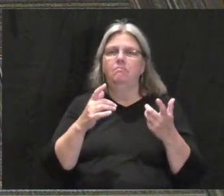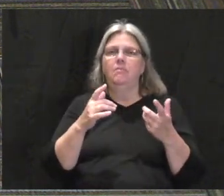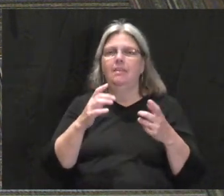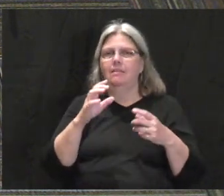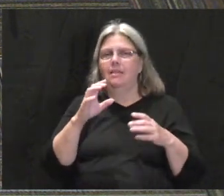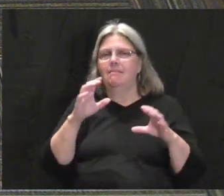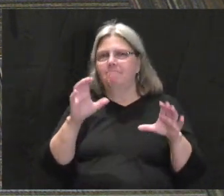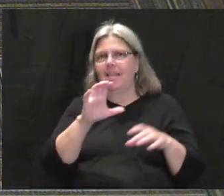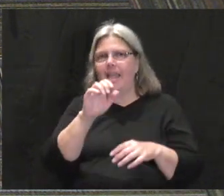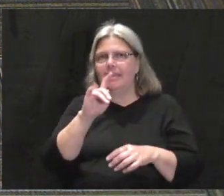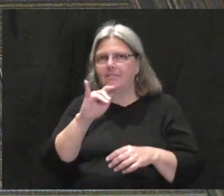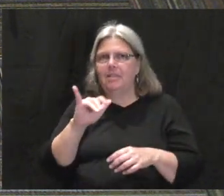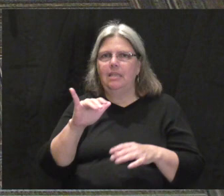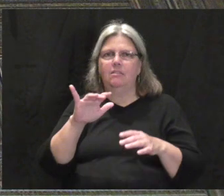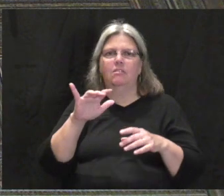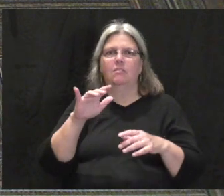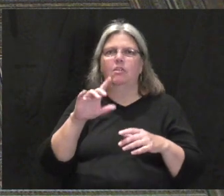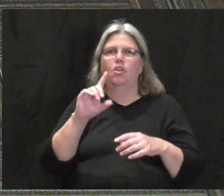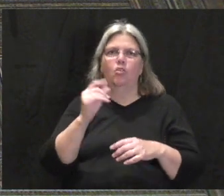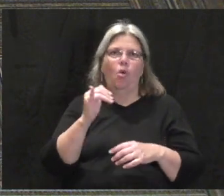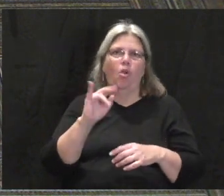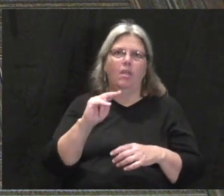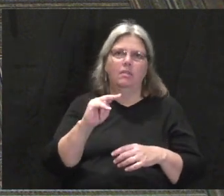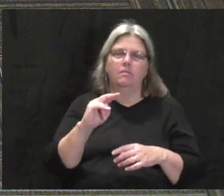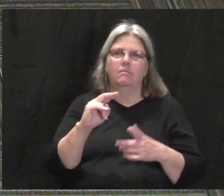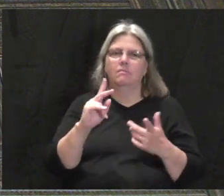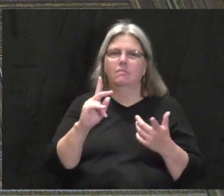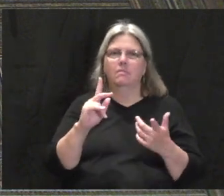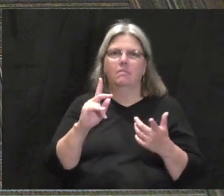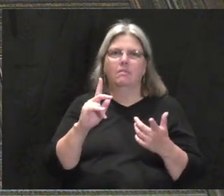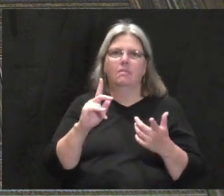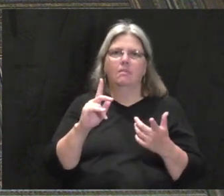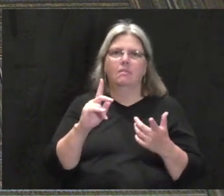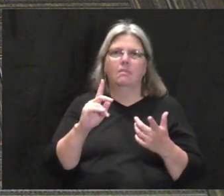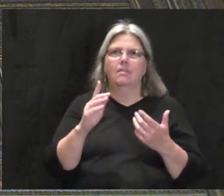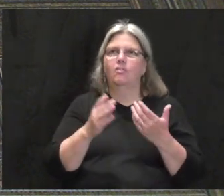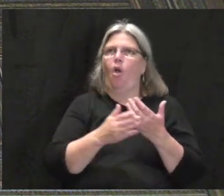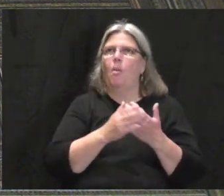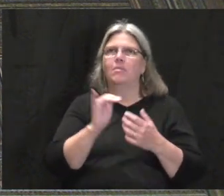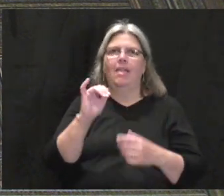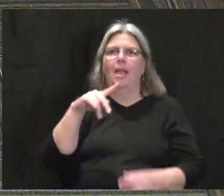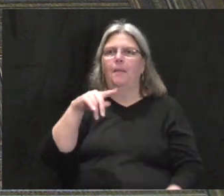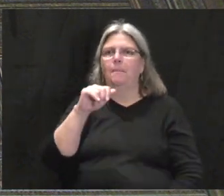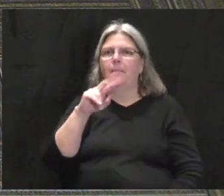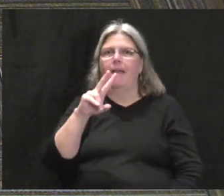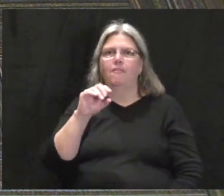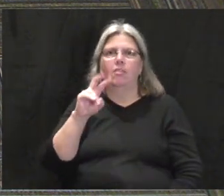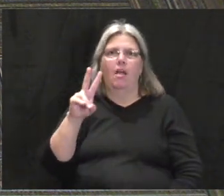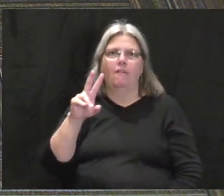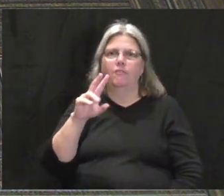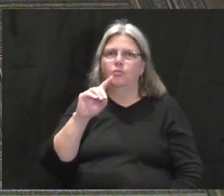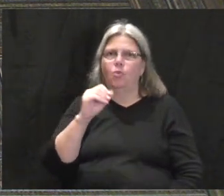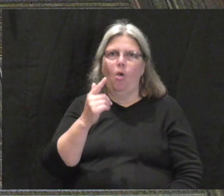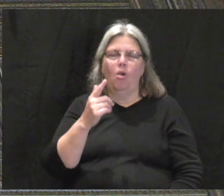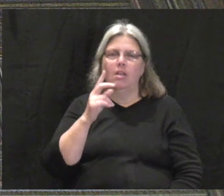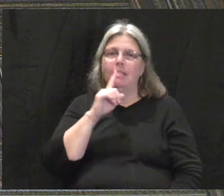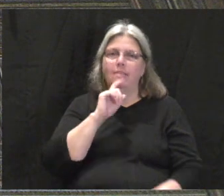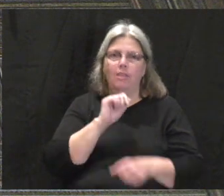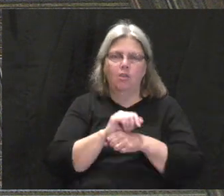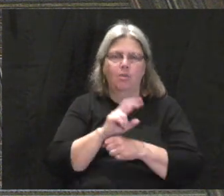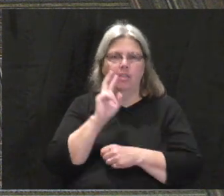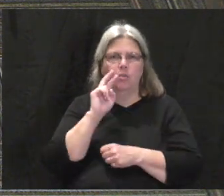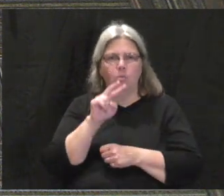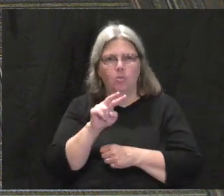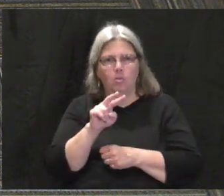you start off by hitting a certain key, and it was like, and it just, white and good were on the left,